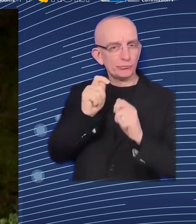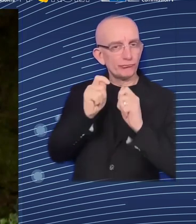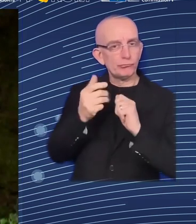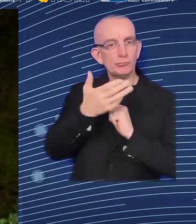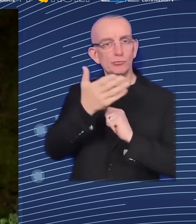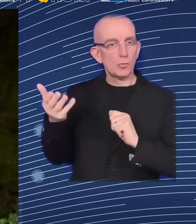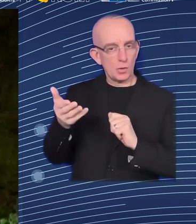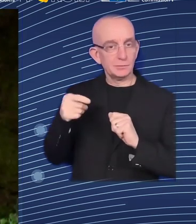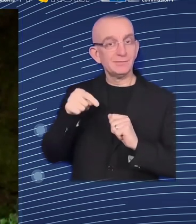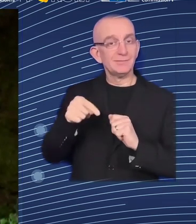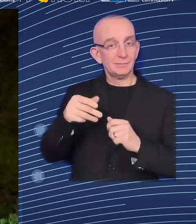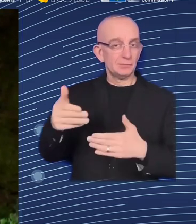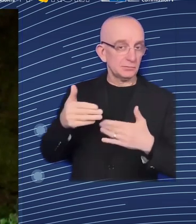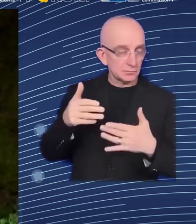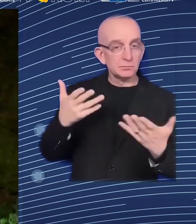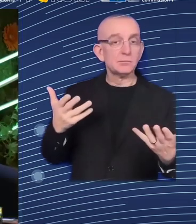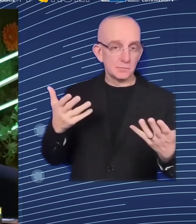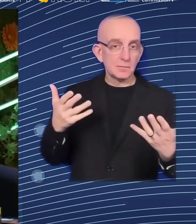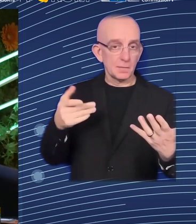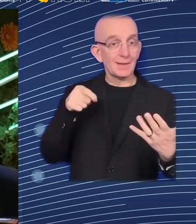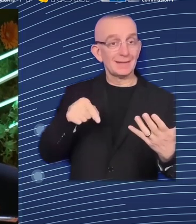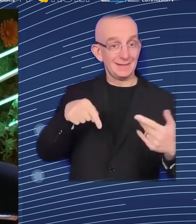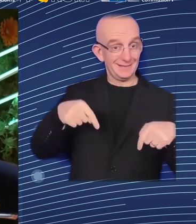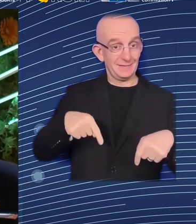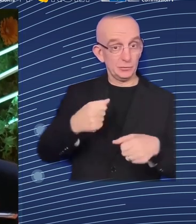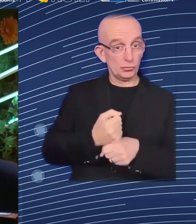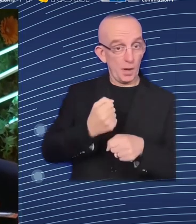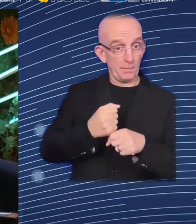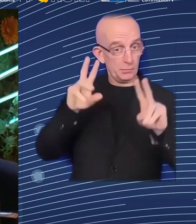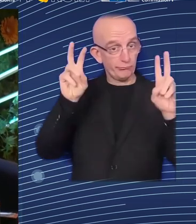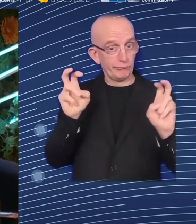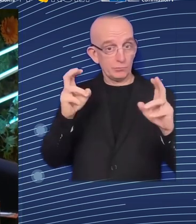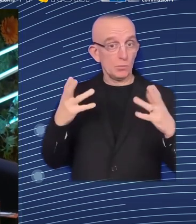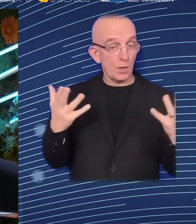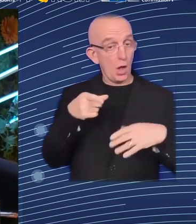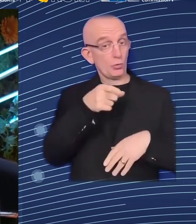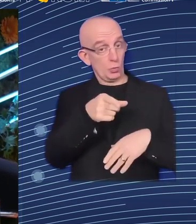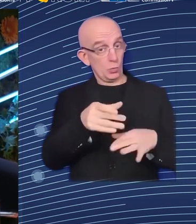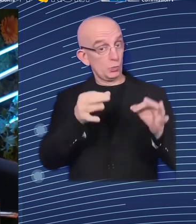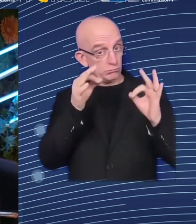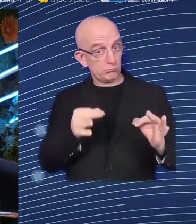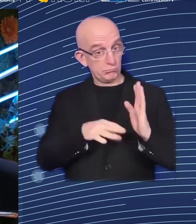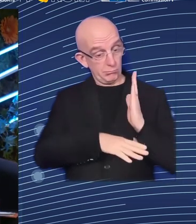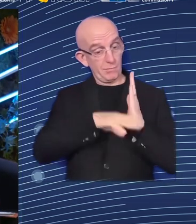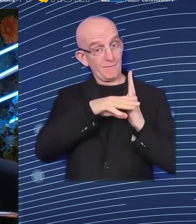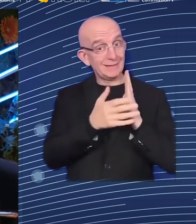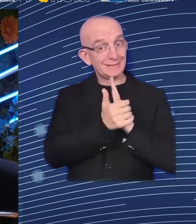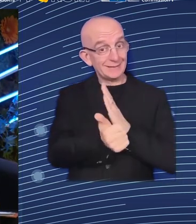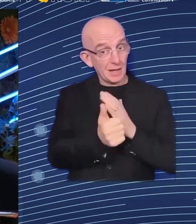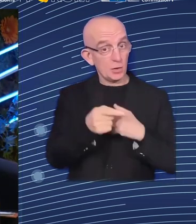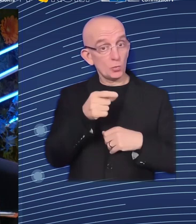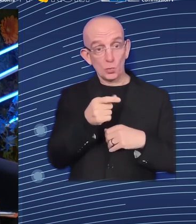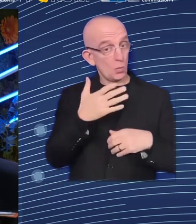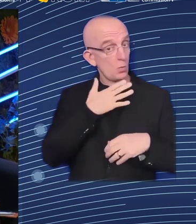training in order to do your job well? Or do you have skills that would allow you to take